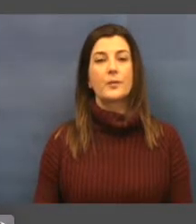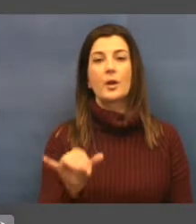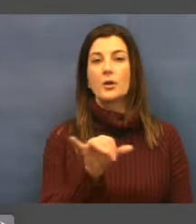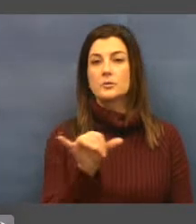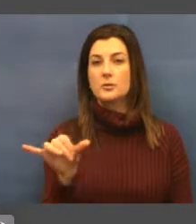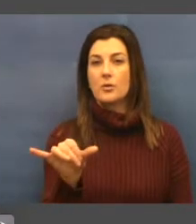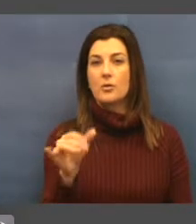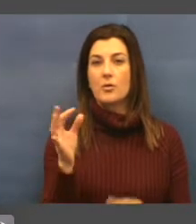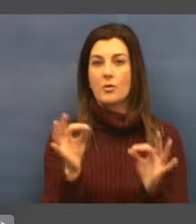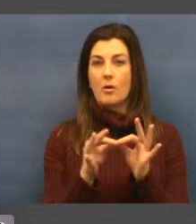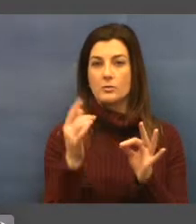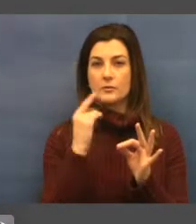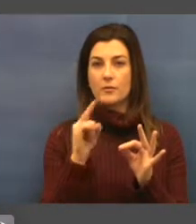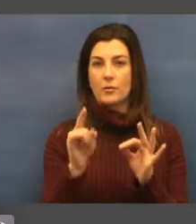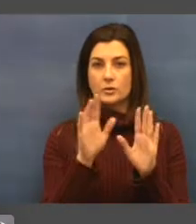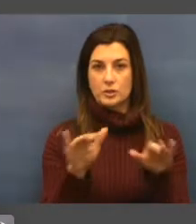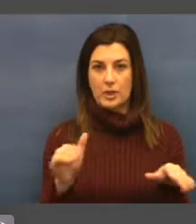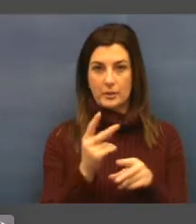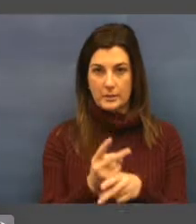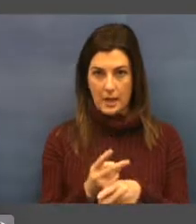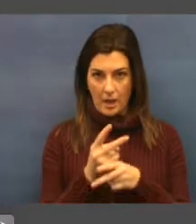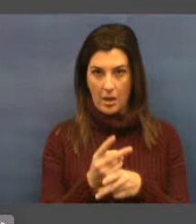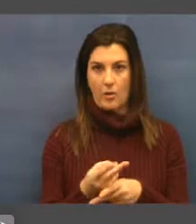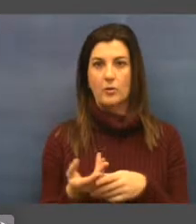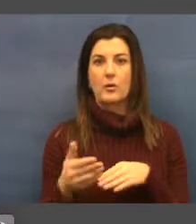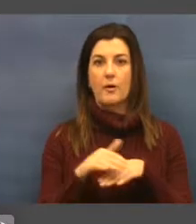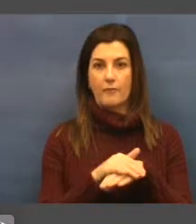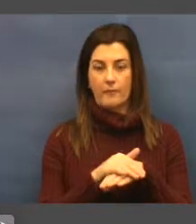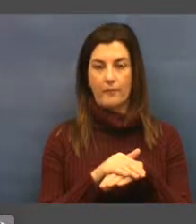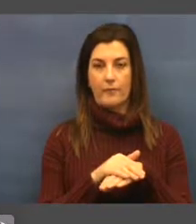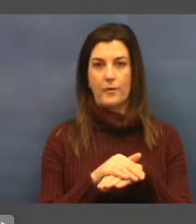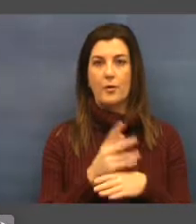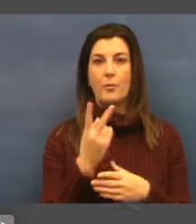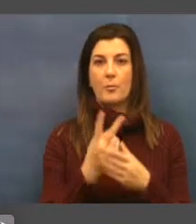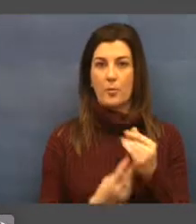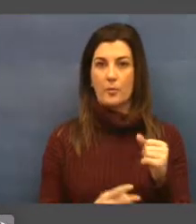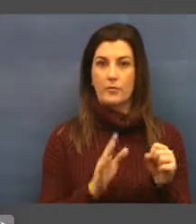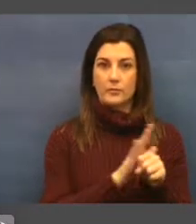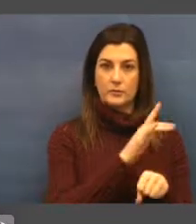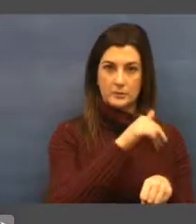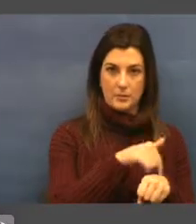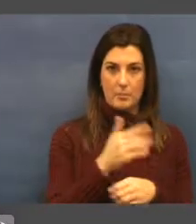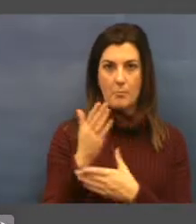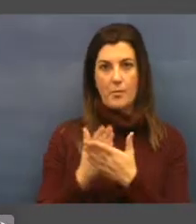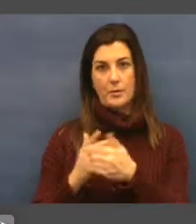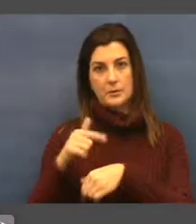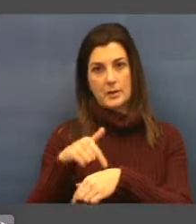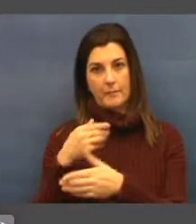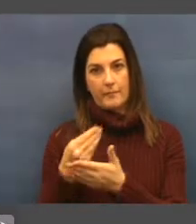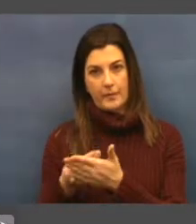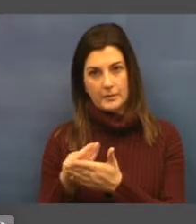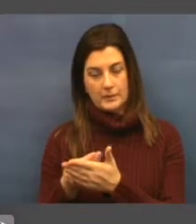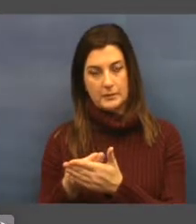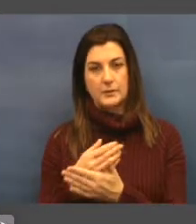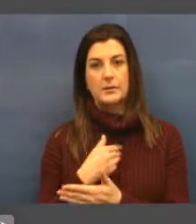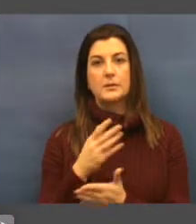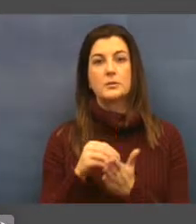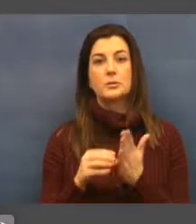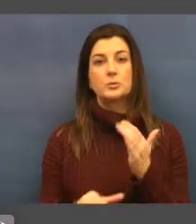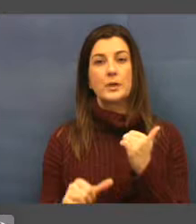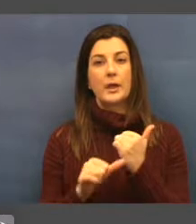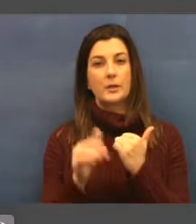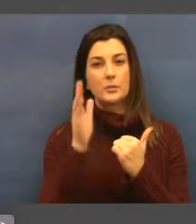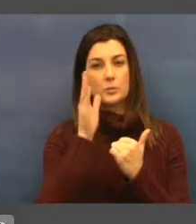Also, childcare costs are covered in both full-time and part-time funding. Student Aid will